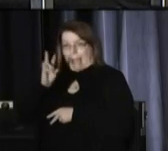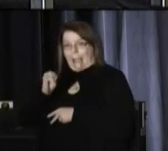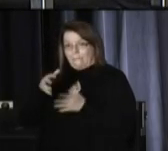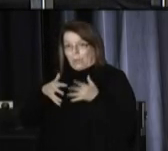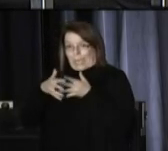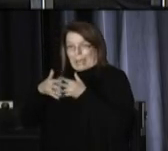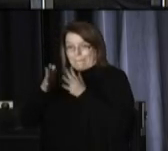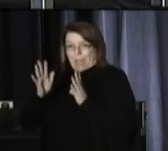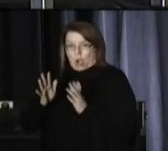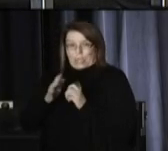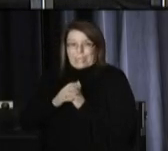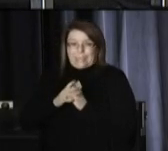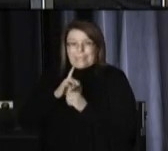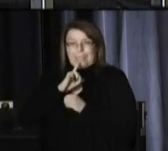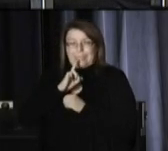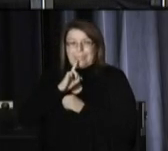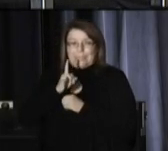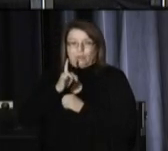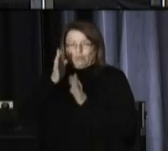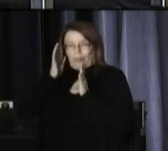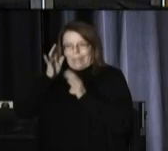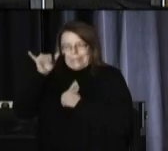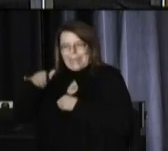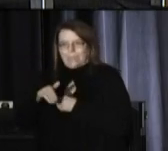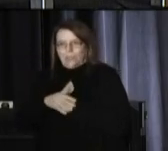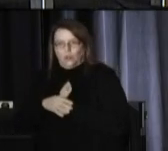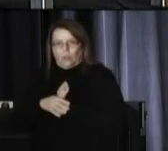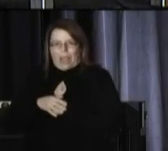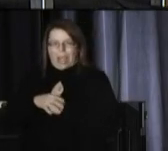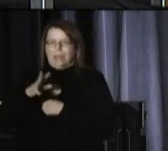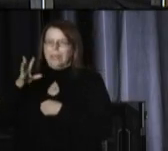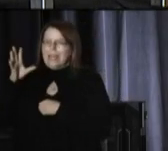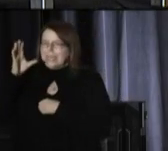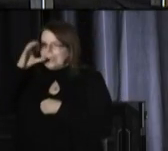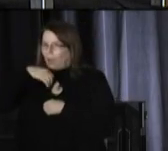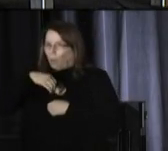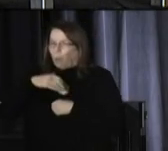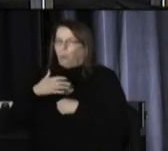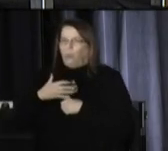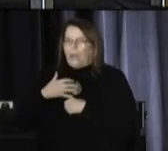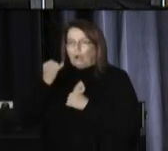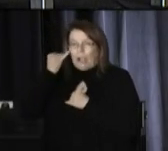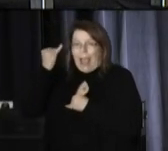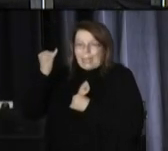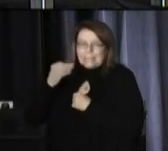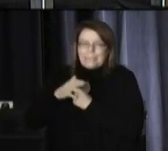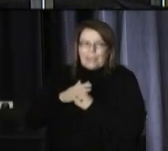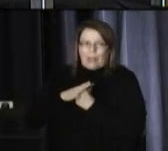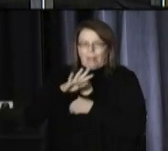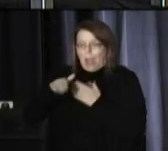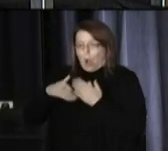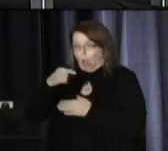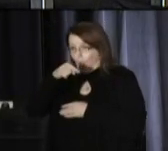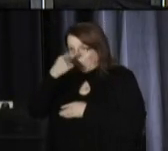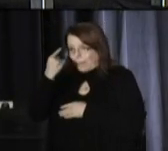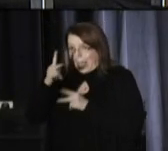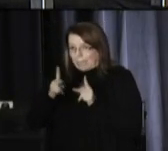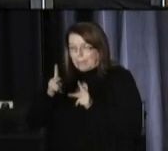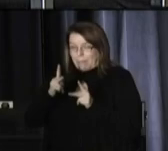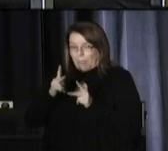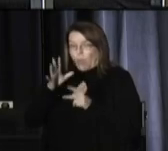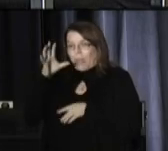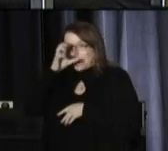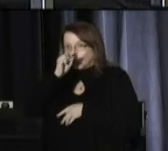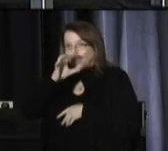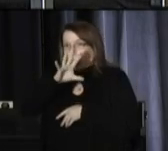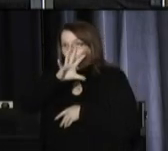it, is really kind of attending to that. Like this like weird like notion that like all black people in some ways are African